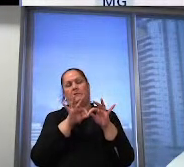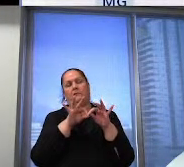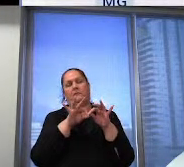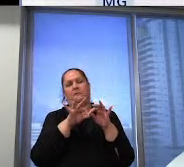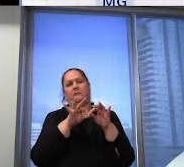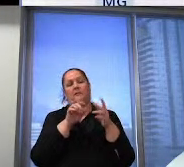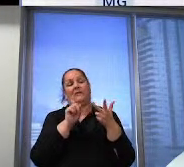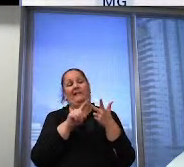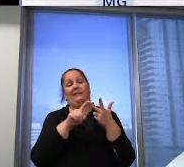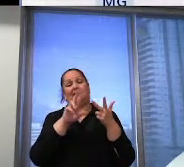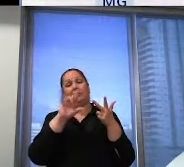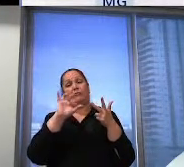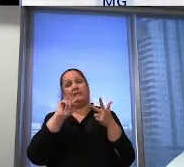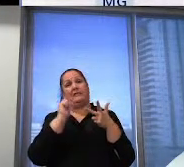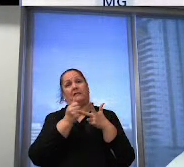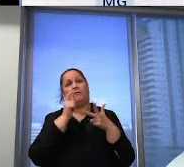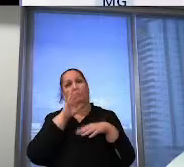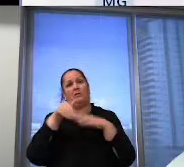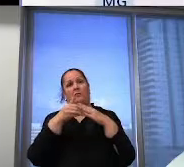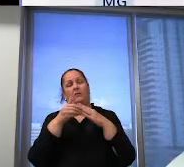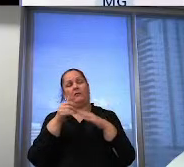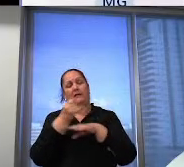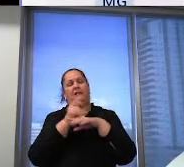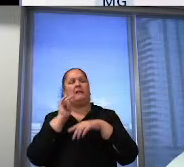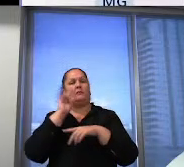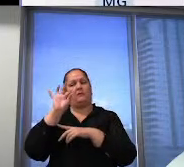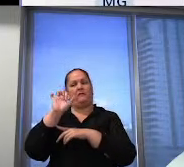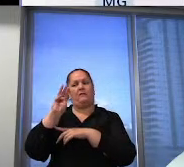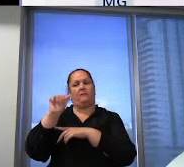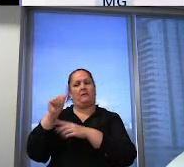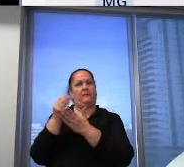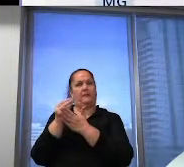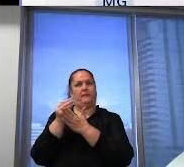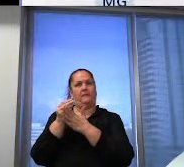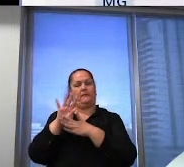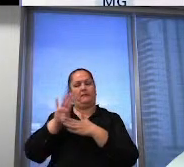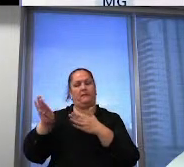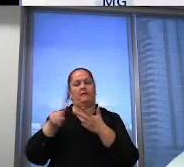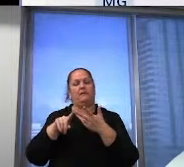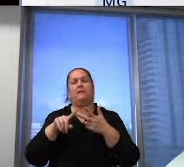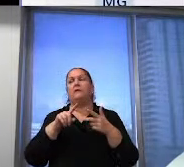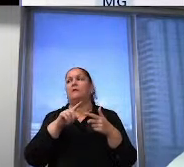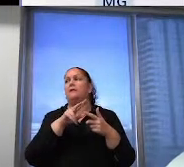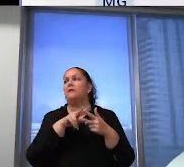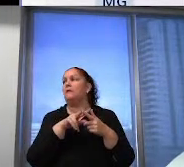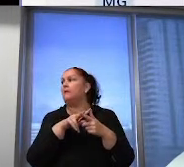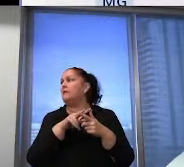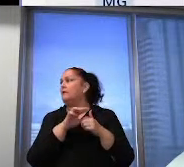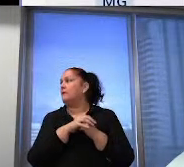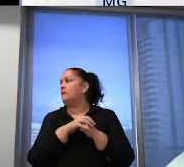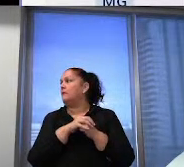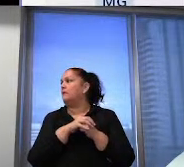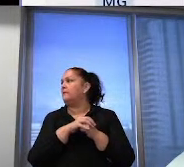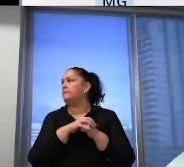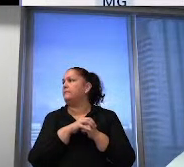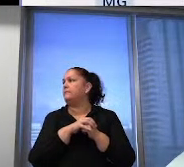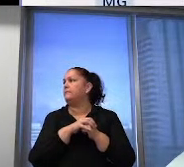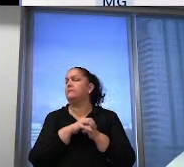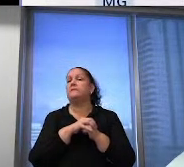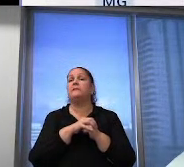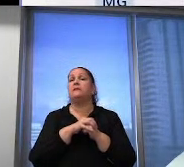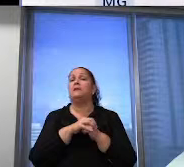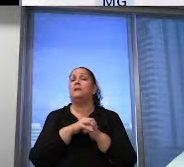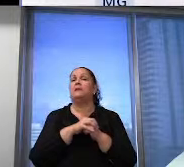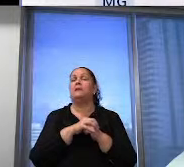elements. Obviously, the island-wide reset is about FEMA funding. Now the interplay, but it's when we talk O&M dollars, we're talking those